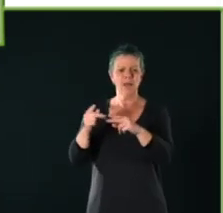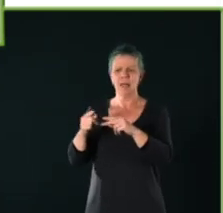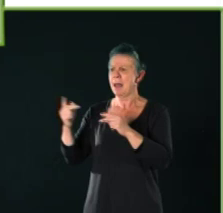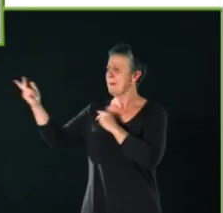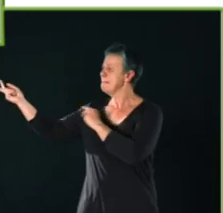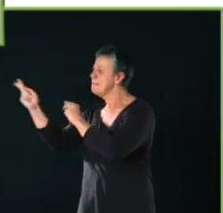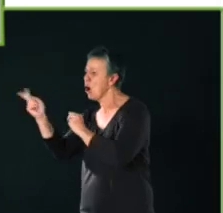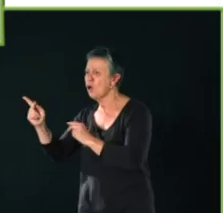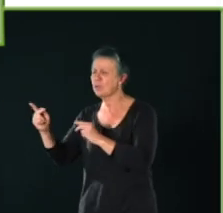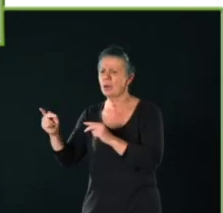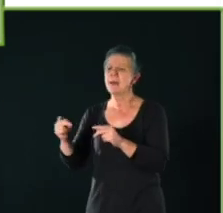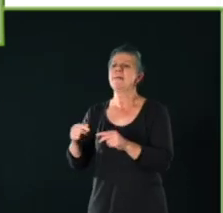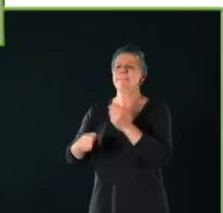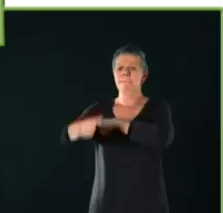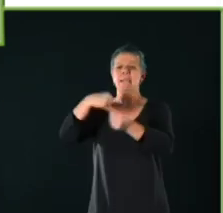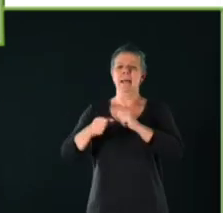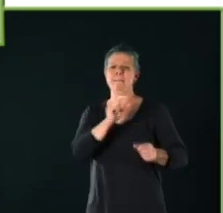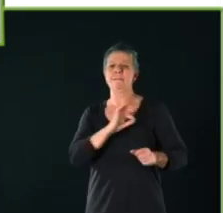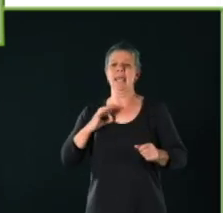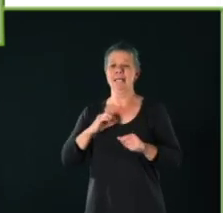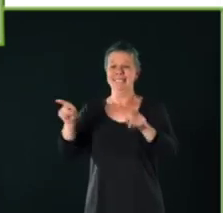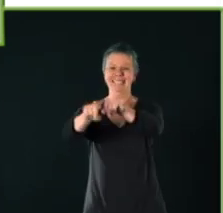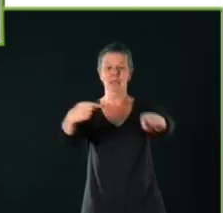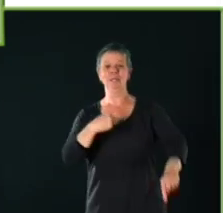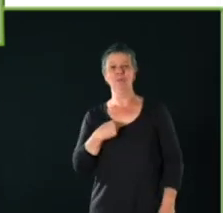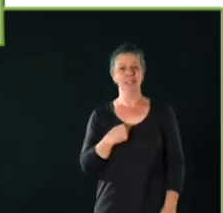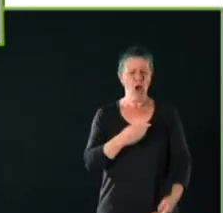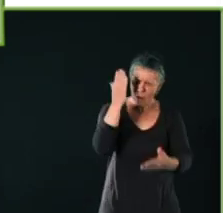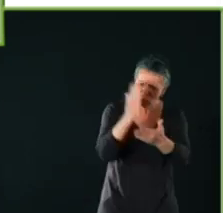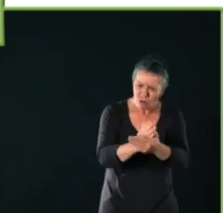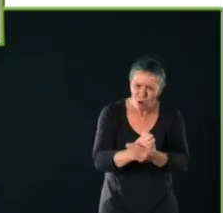think will make a great mayor. That's me. I'm fairly certain of it.